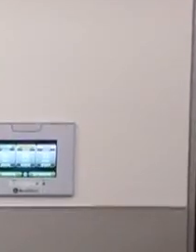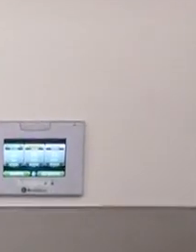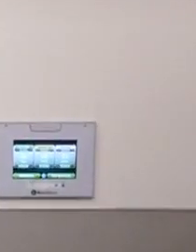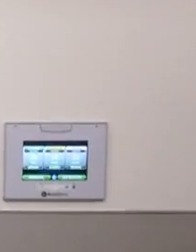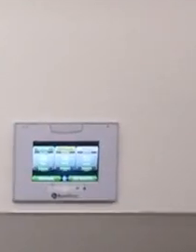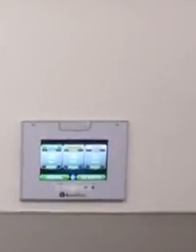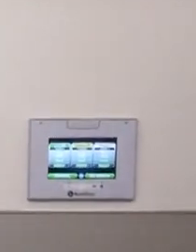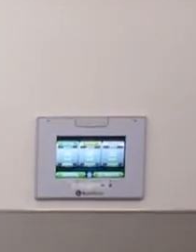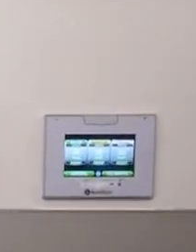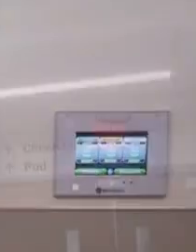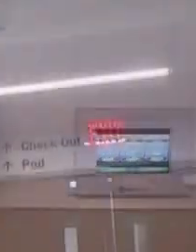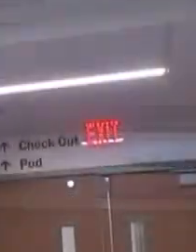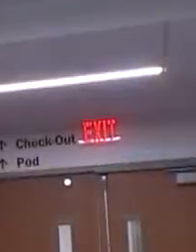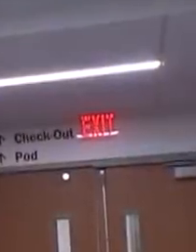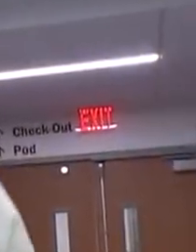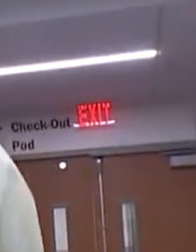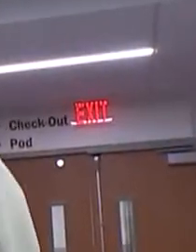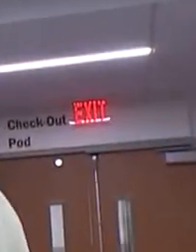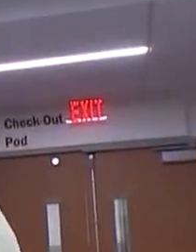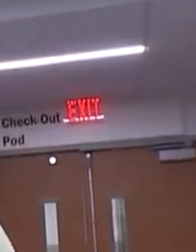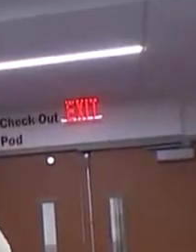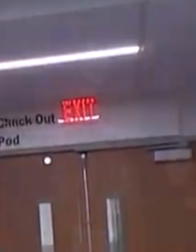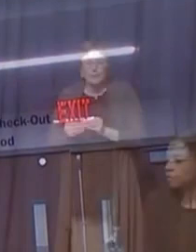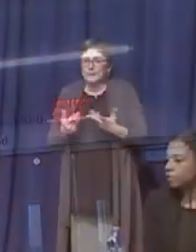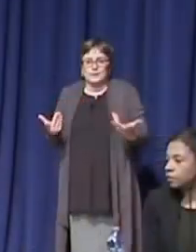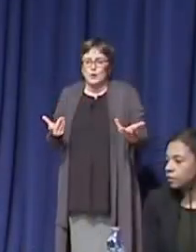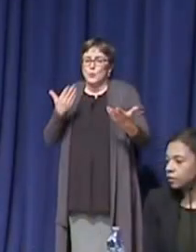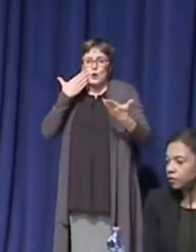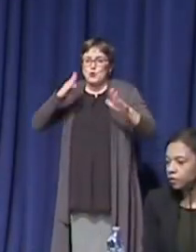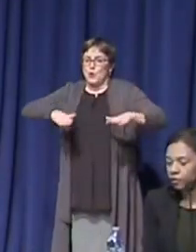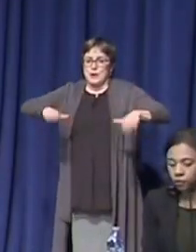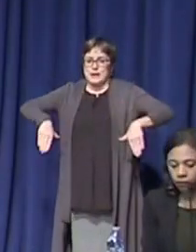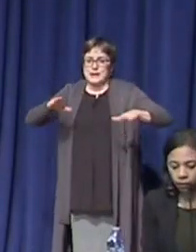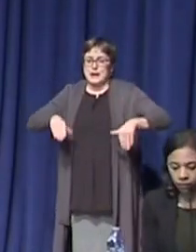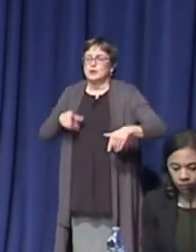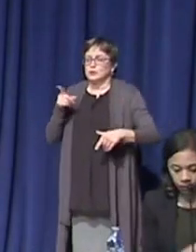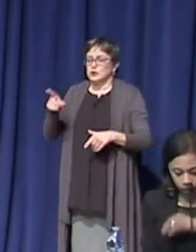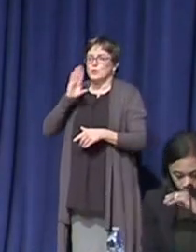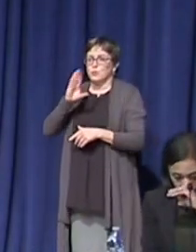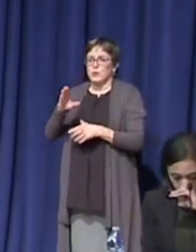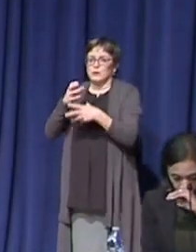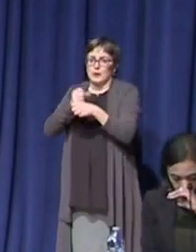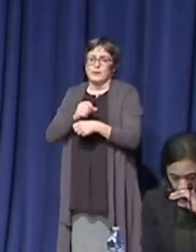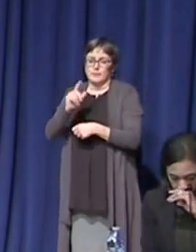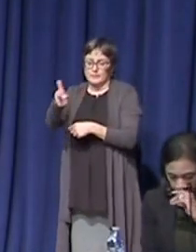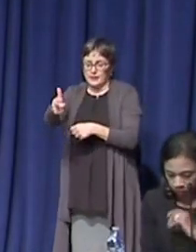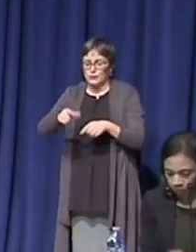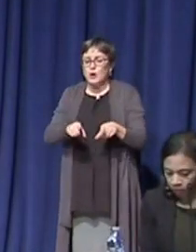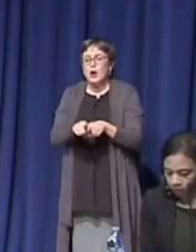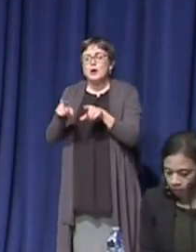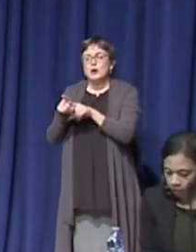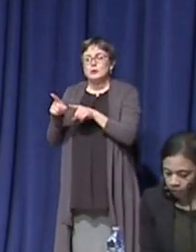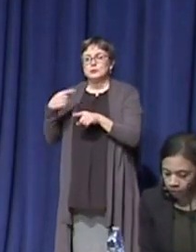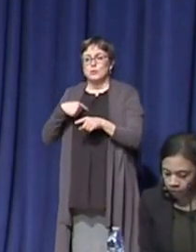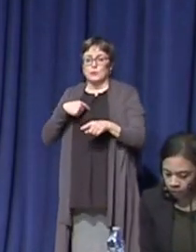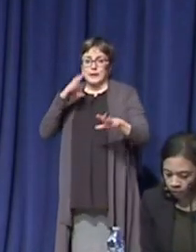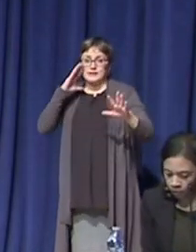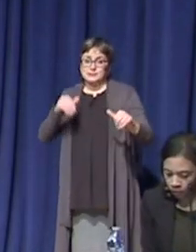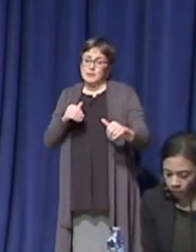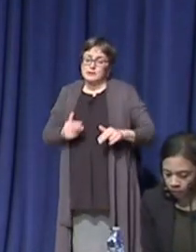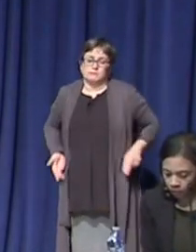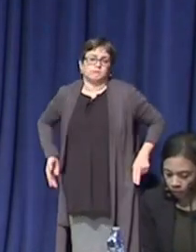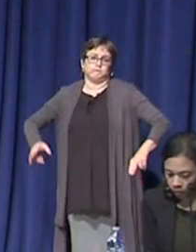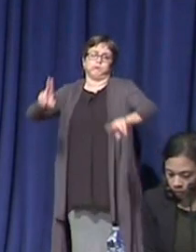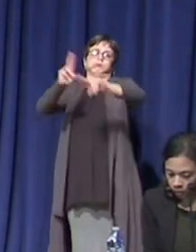he expects to eventually bring thousands of cases. Let me just say as clearly as I can, we have expected these